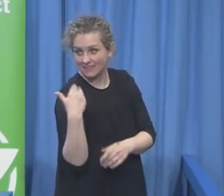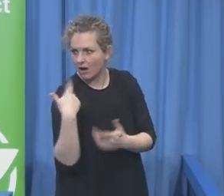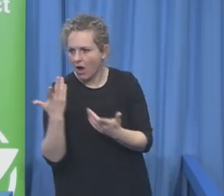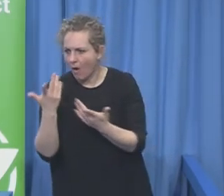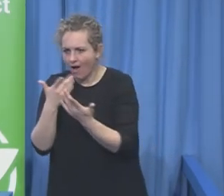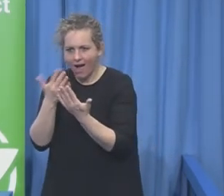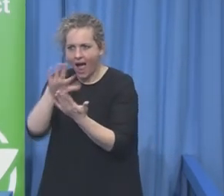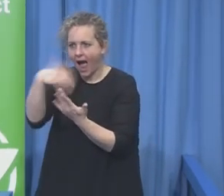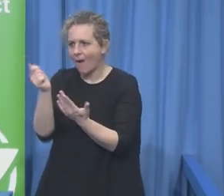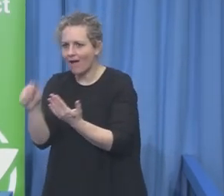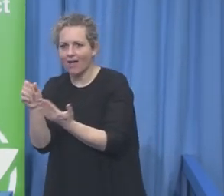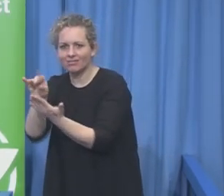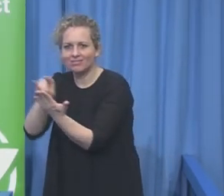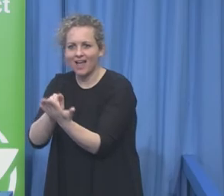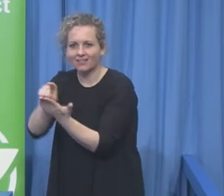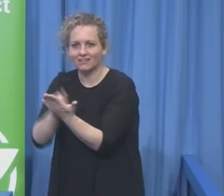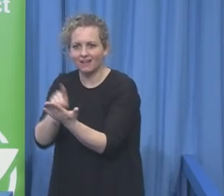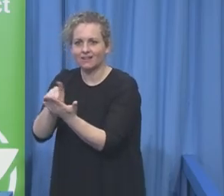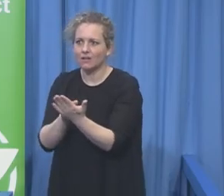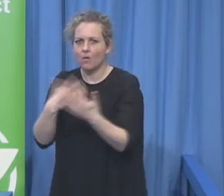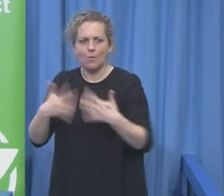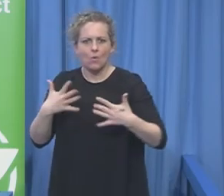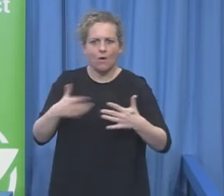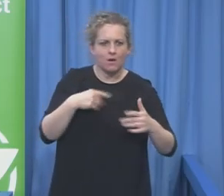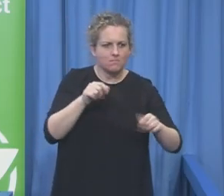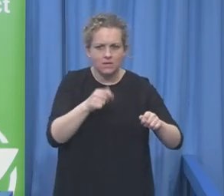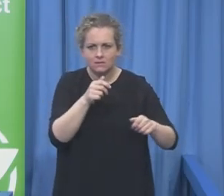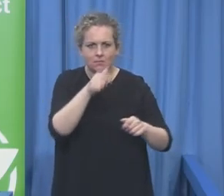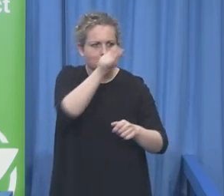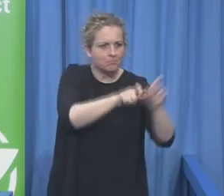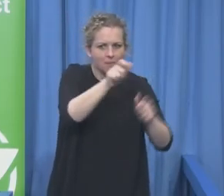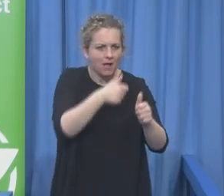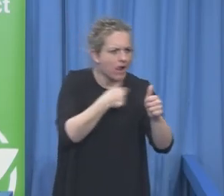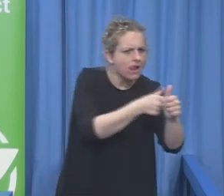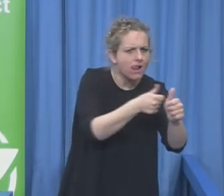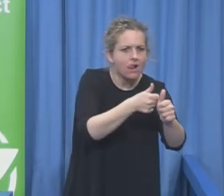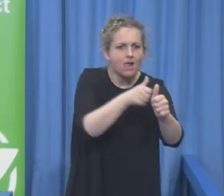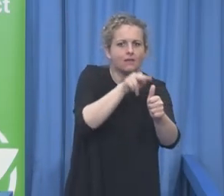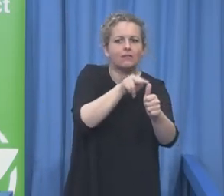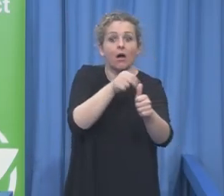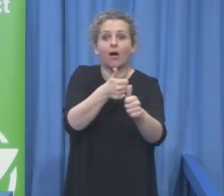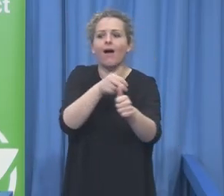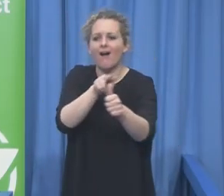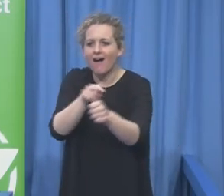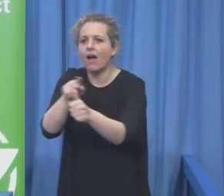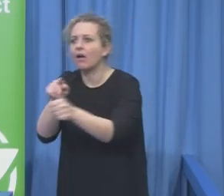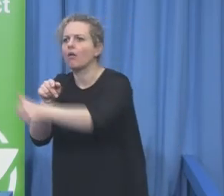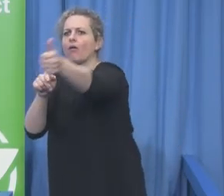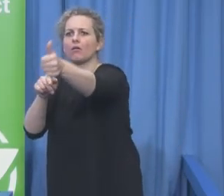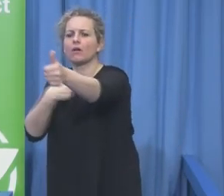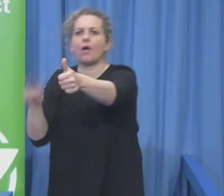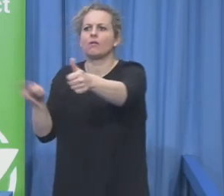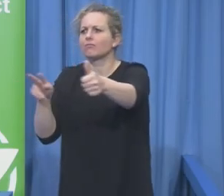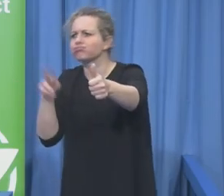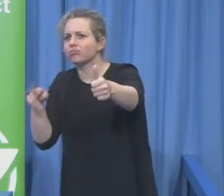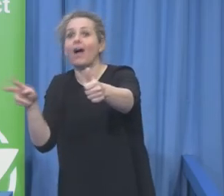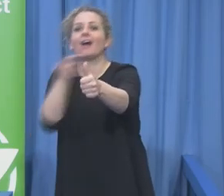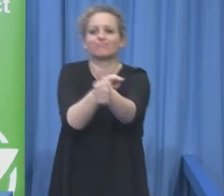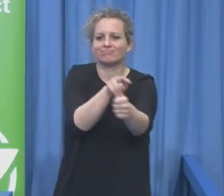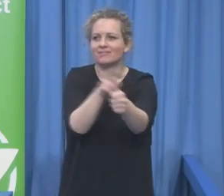not just for me, but for, I think, many others, especially in disability, because they love government jobs and, you know, that's